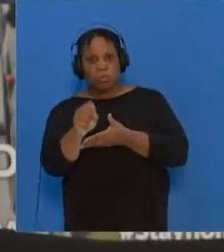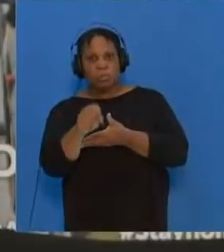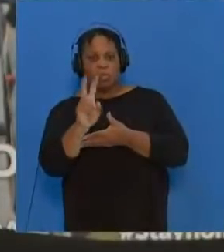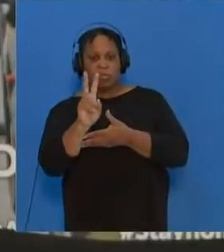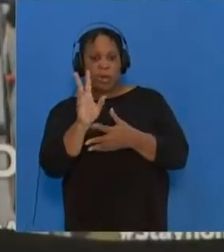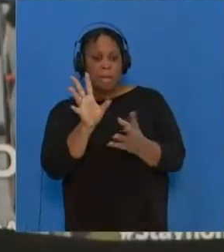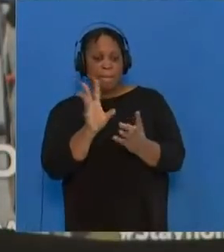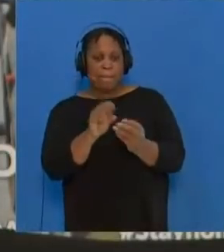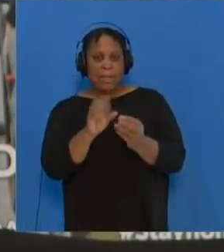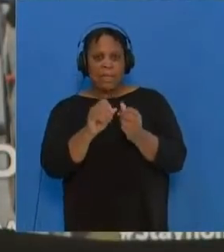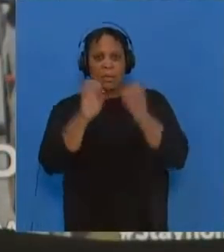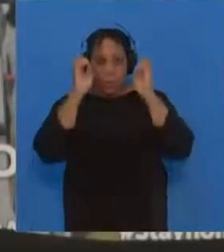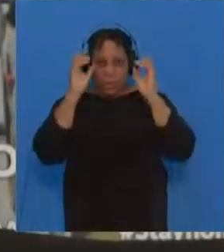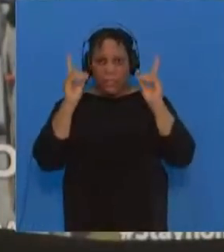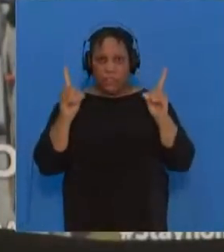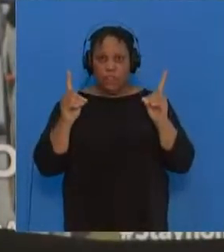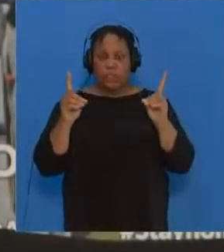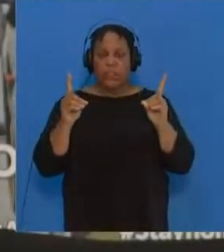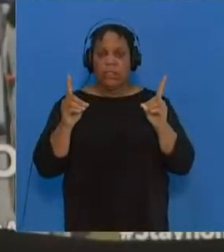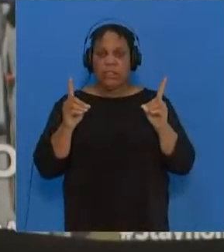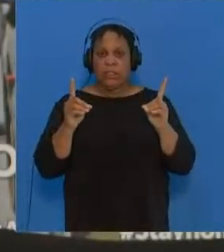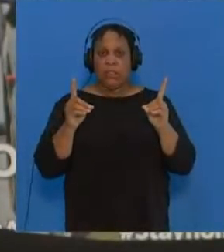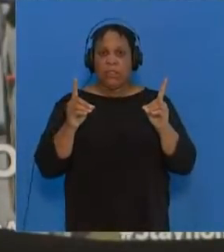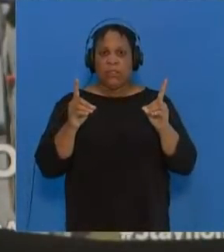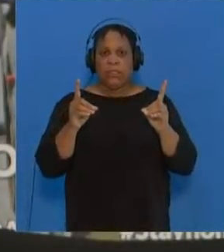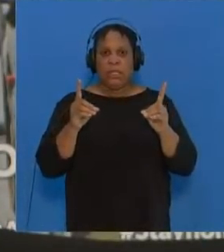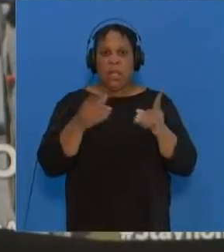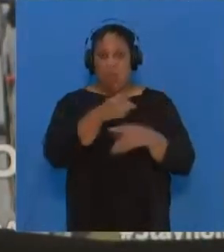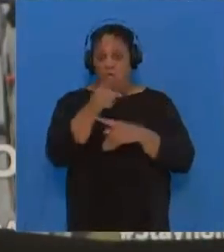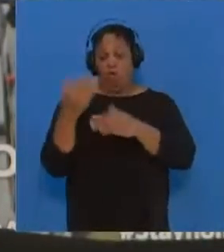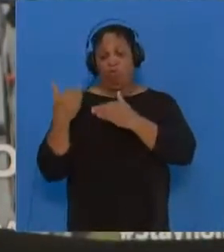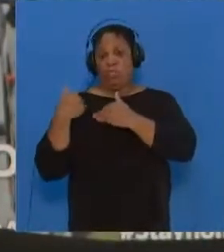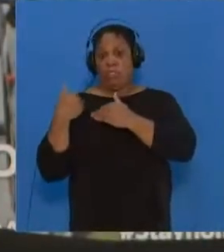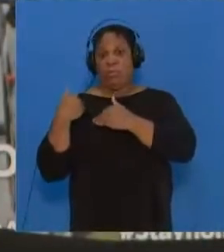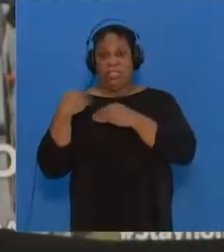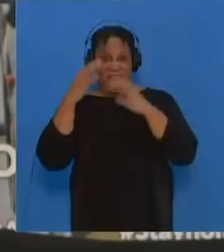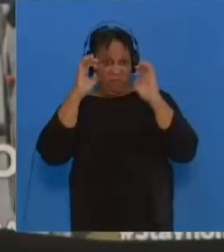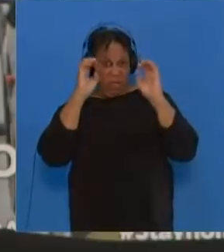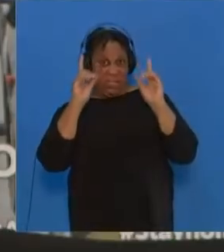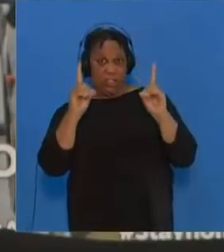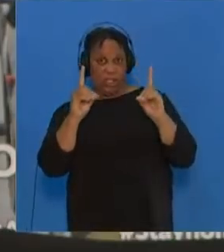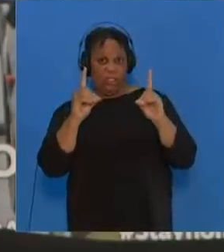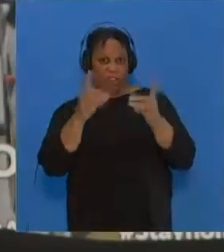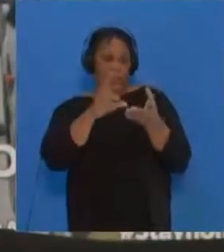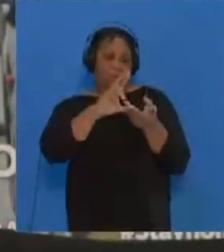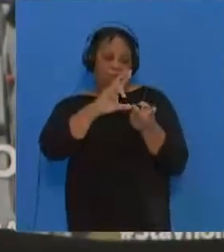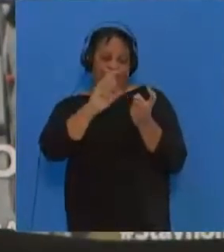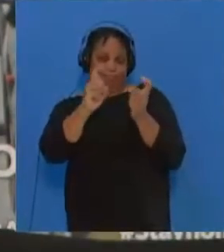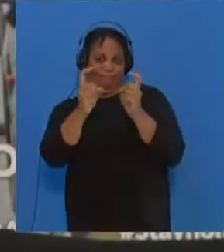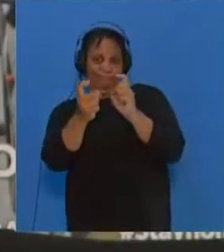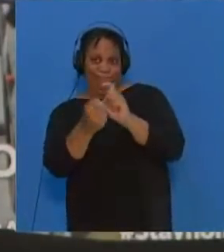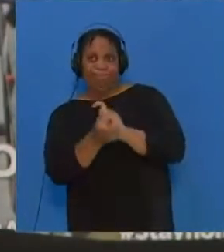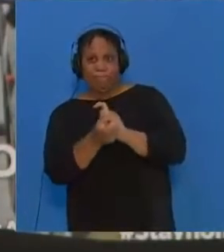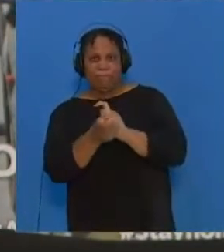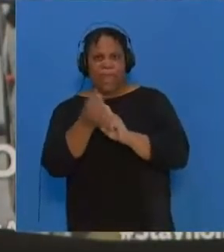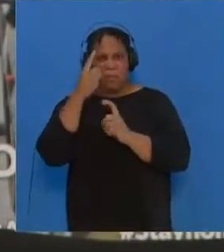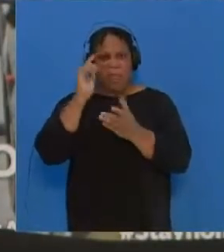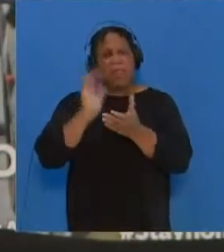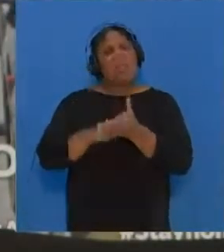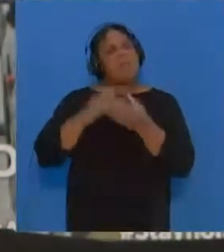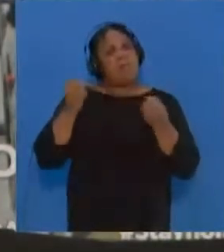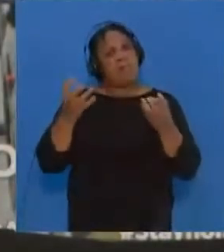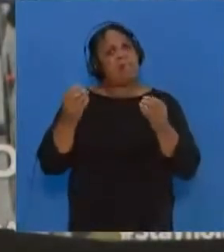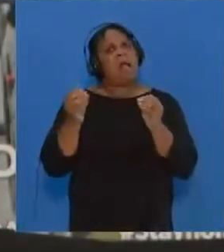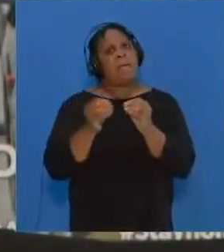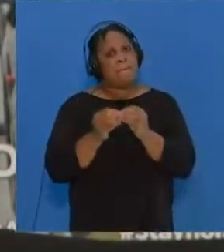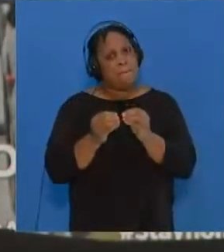the education, the entities that are responsible for education, and we're going to look at revamping those. I believe that we can do a lot more